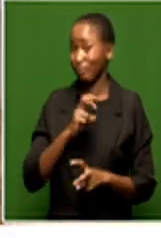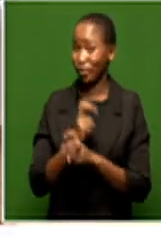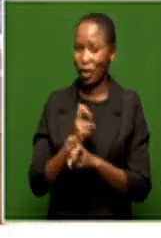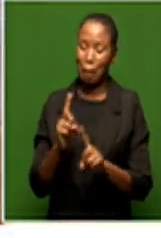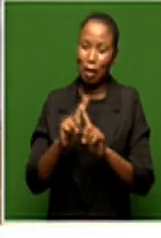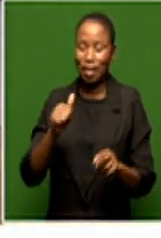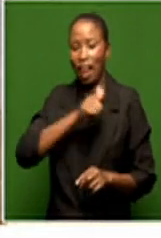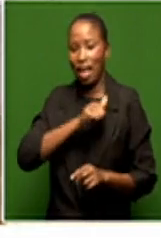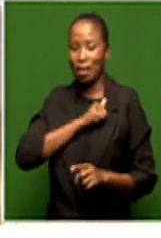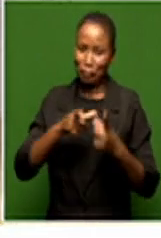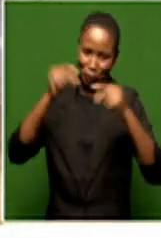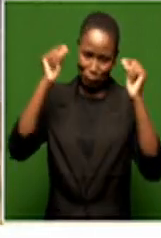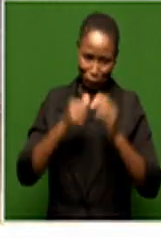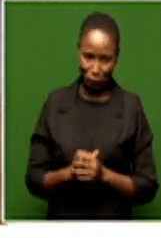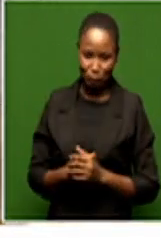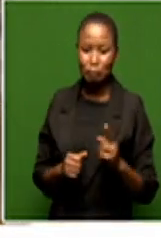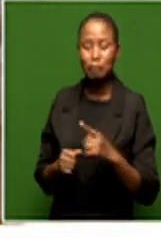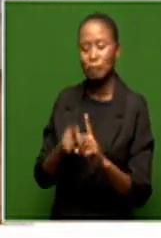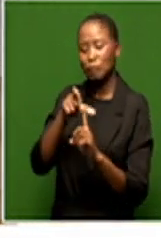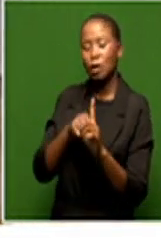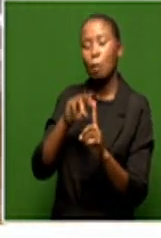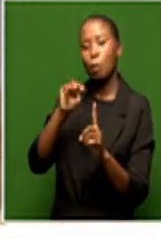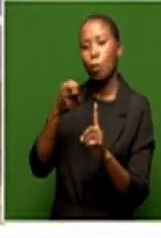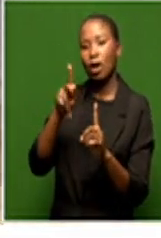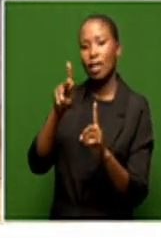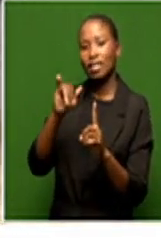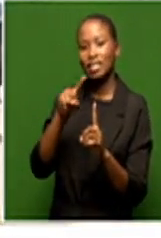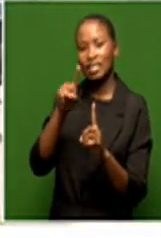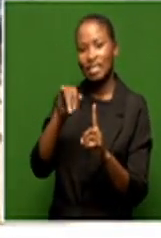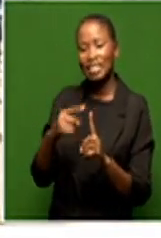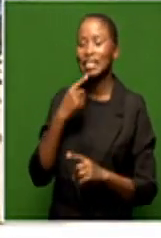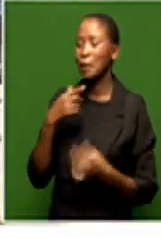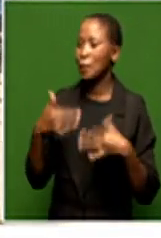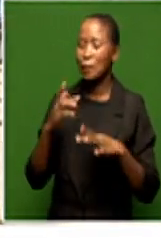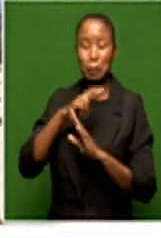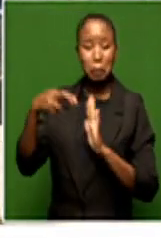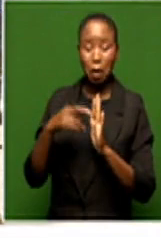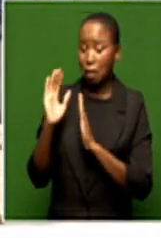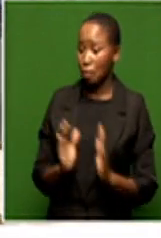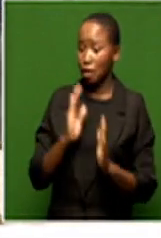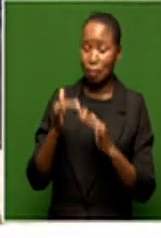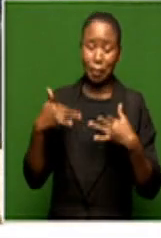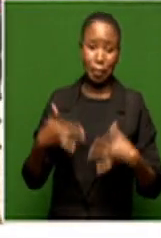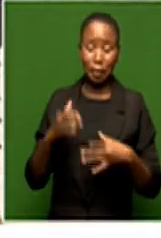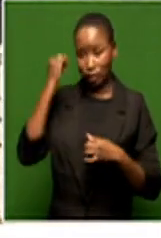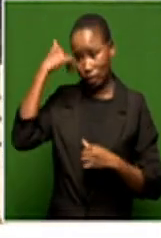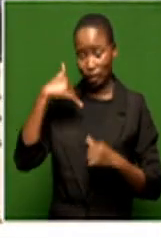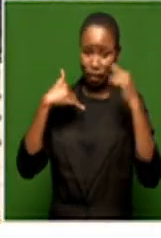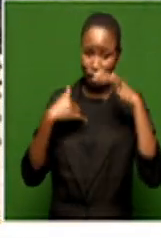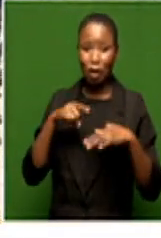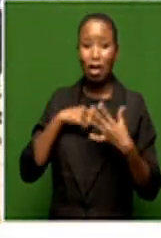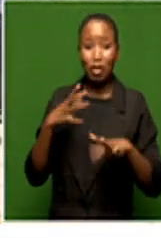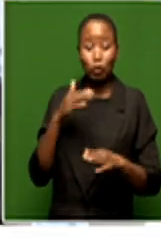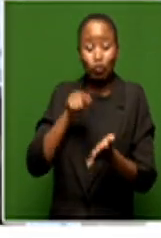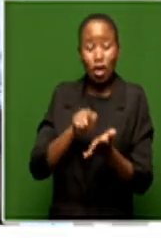it. Mwambetsi says the school support played a big role in their preparation. She is among the learners who had to rewrite their physical